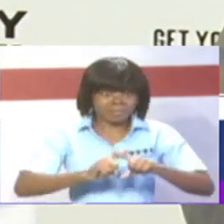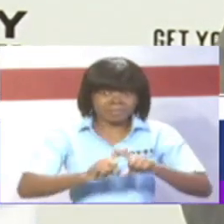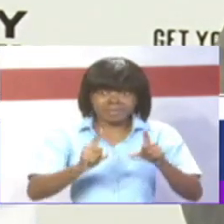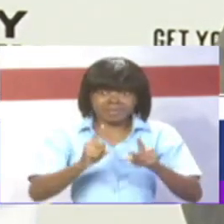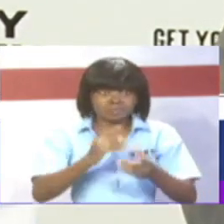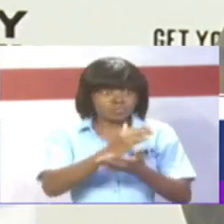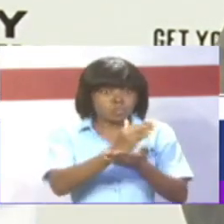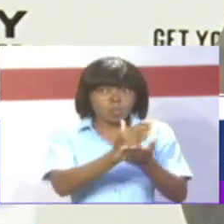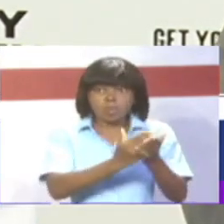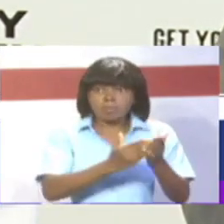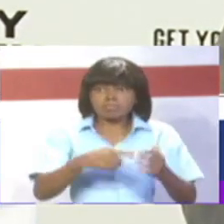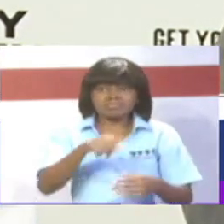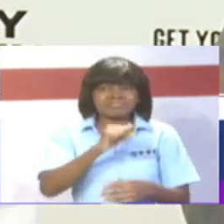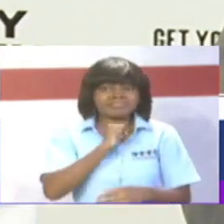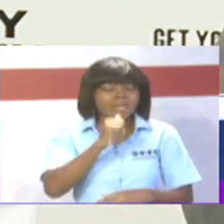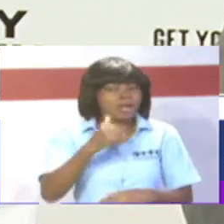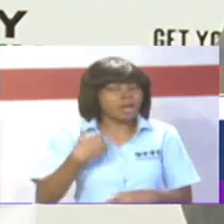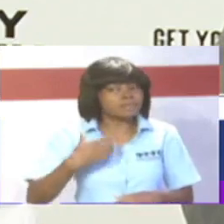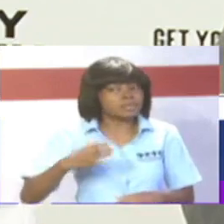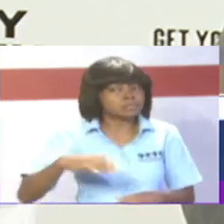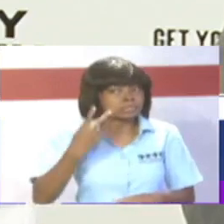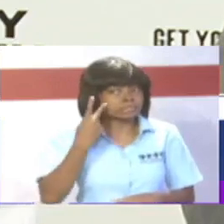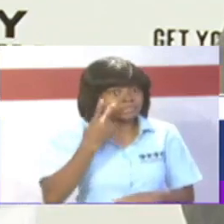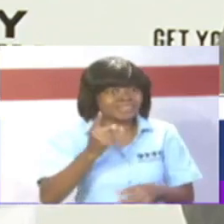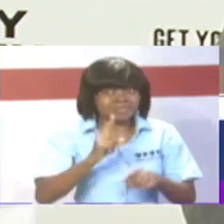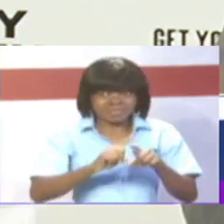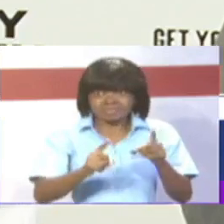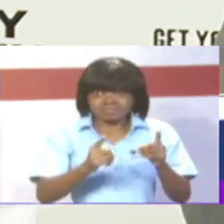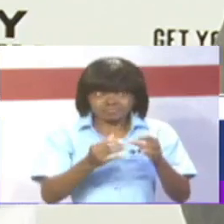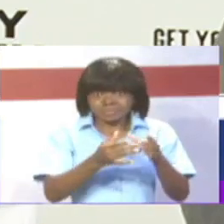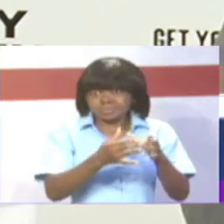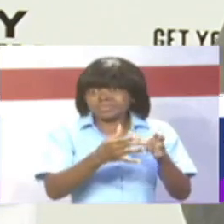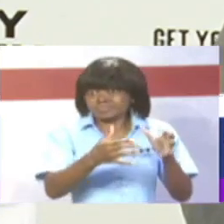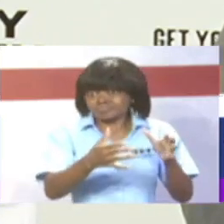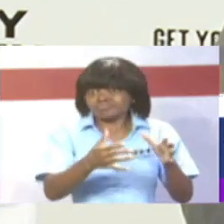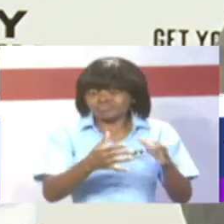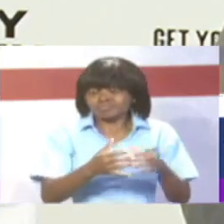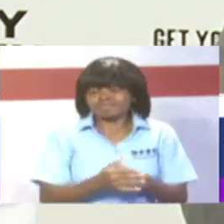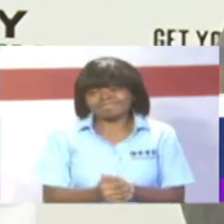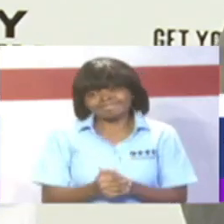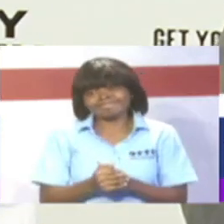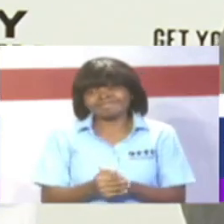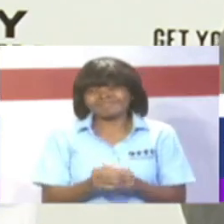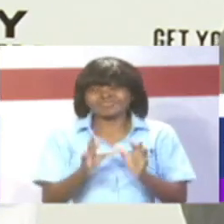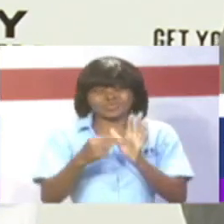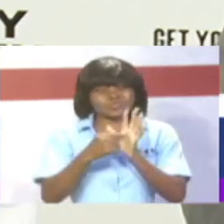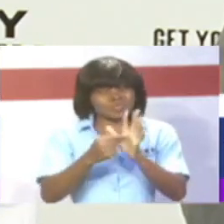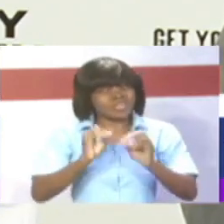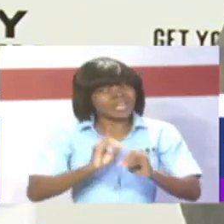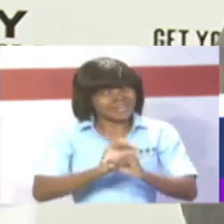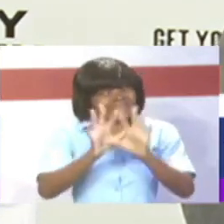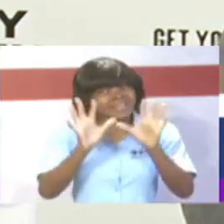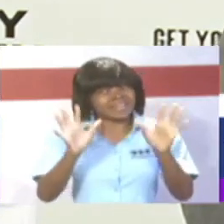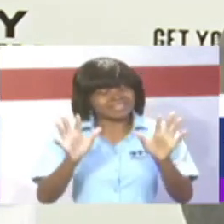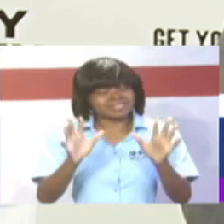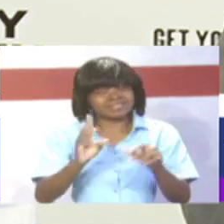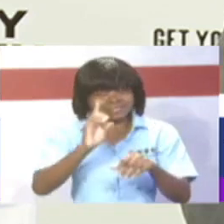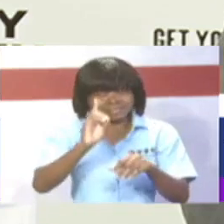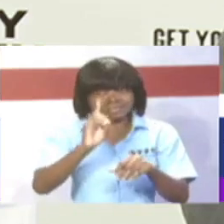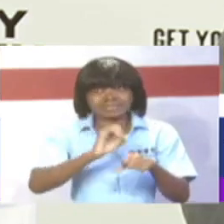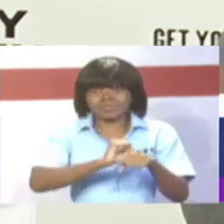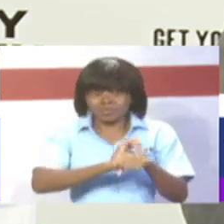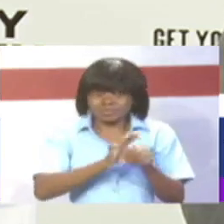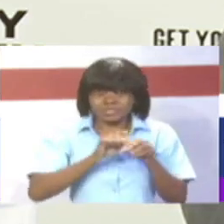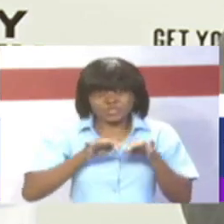really represents the tendency of this particular variant very quickly to establish itself as the